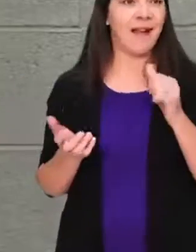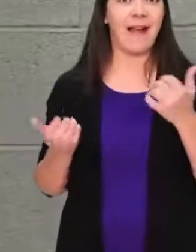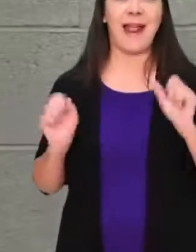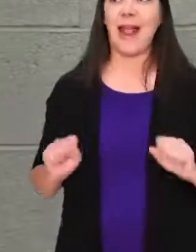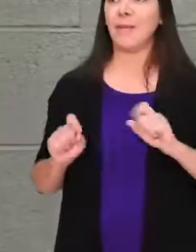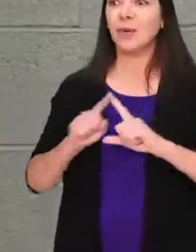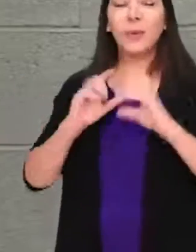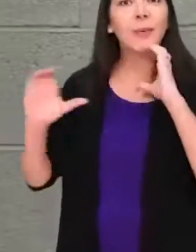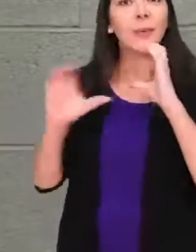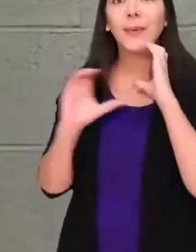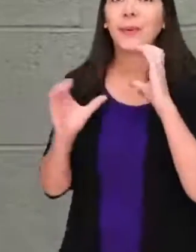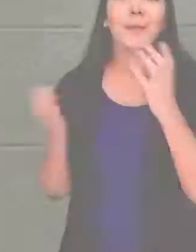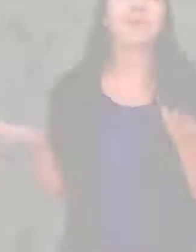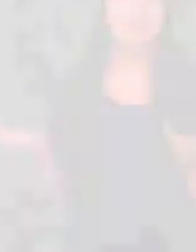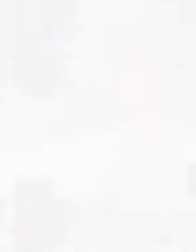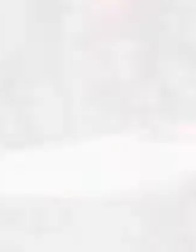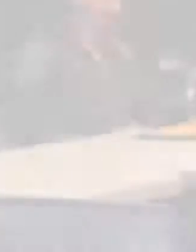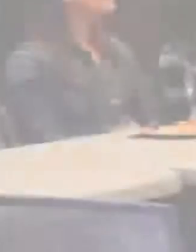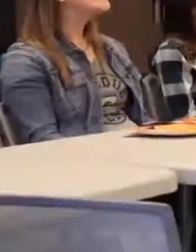here today.